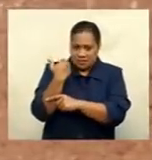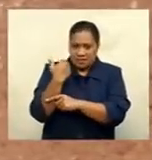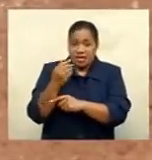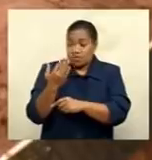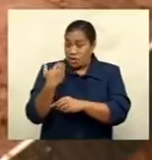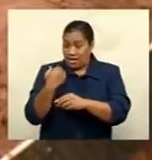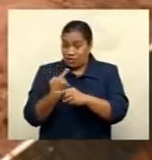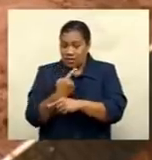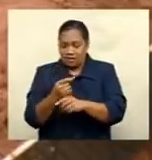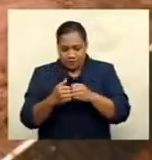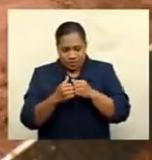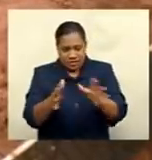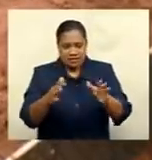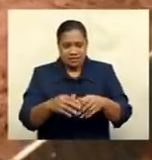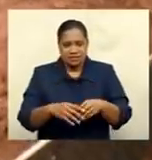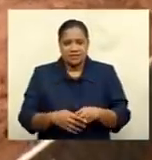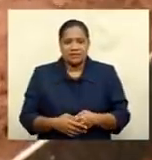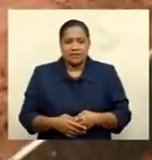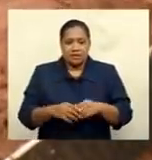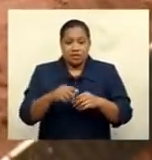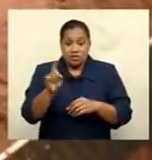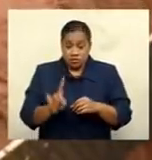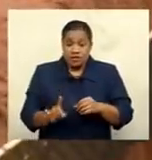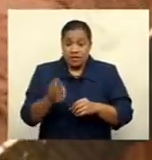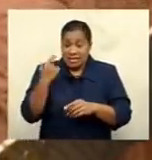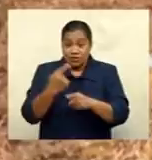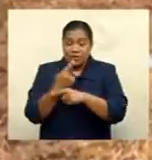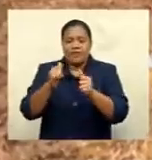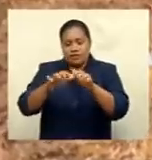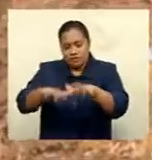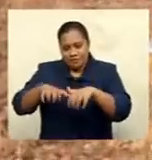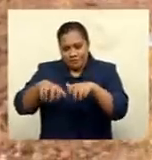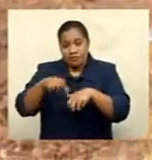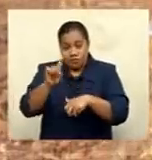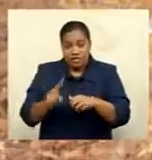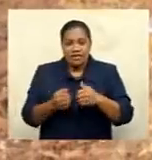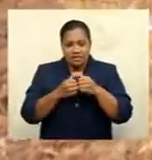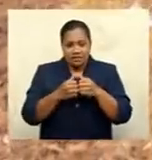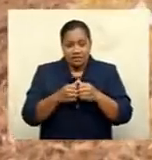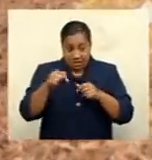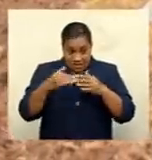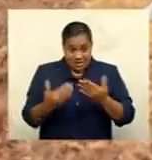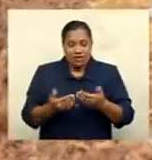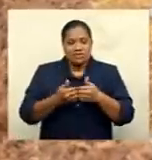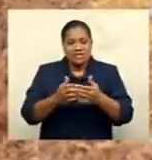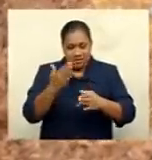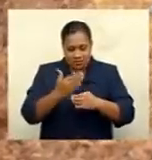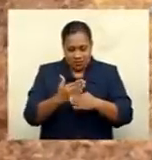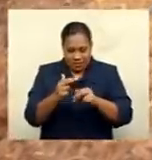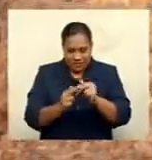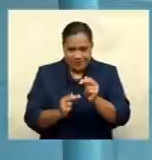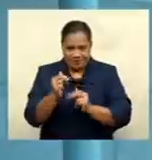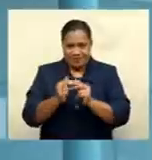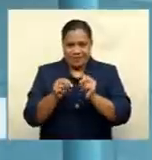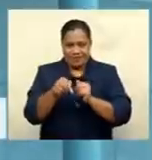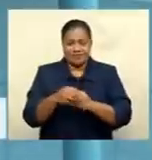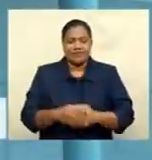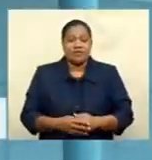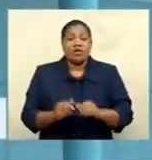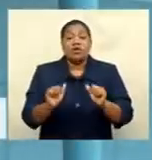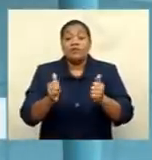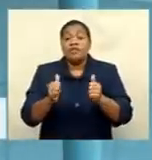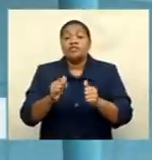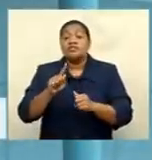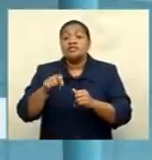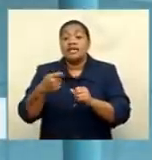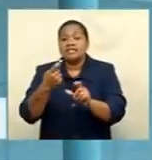week. Construction is expected to be completed by November 14, and any leftover work will be completed next year. Over